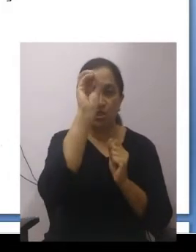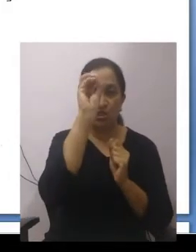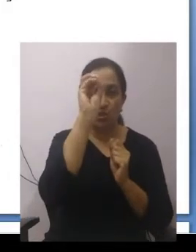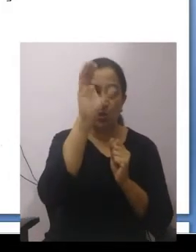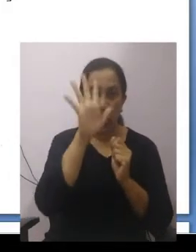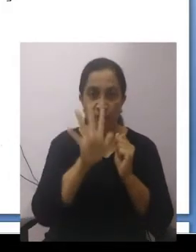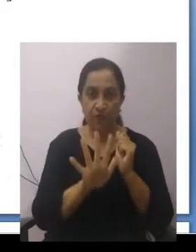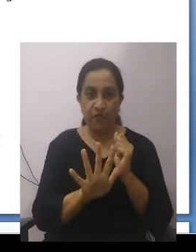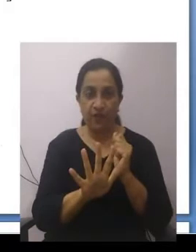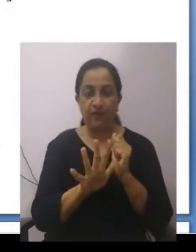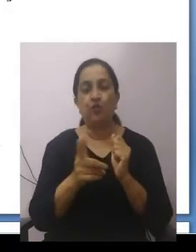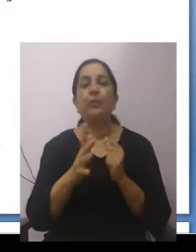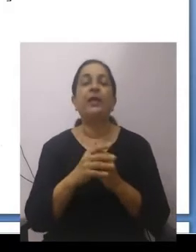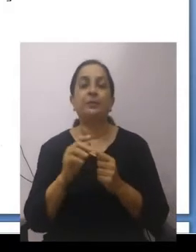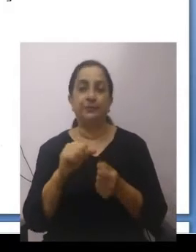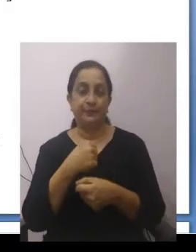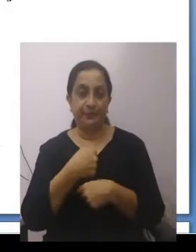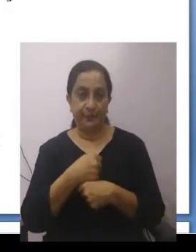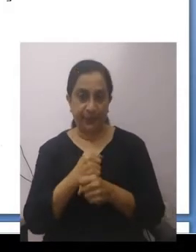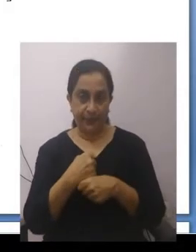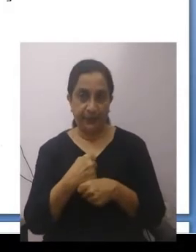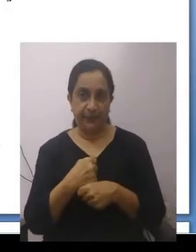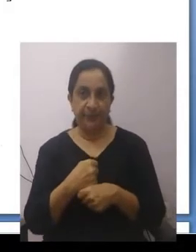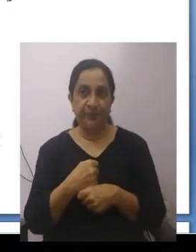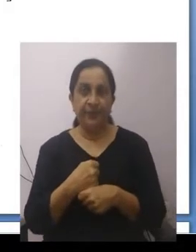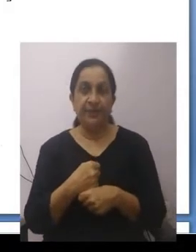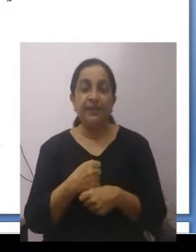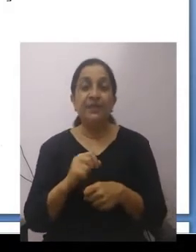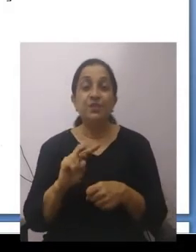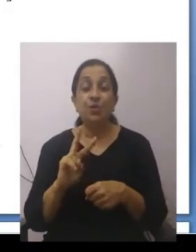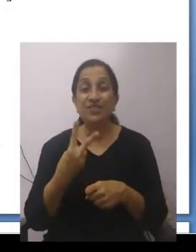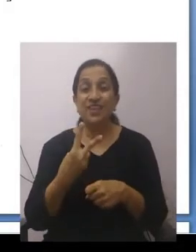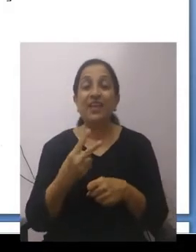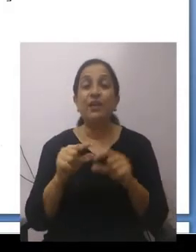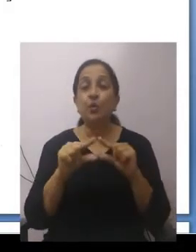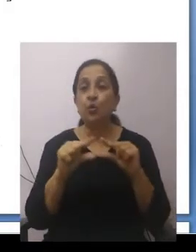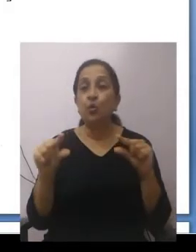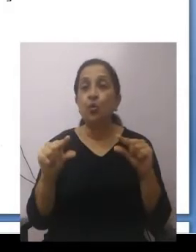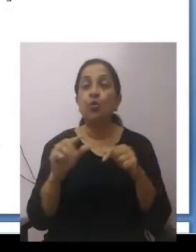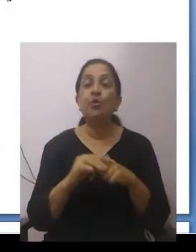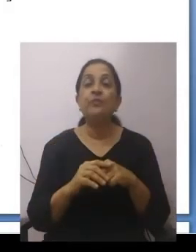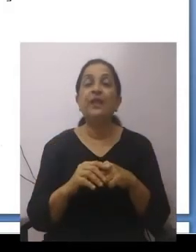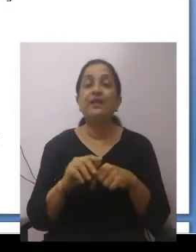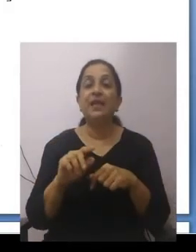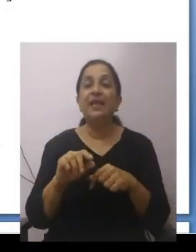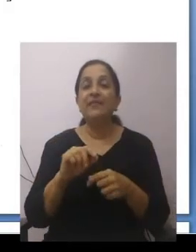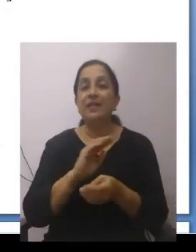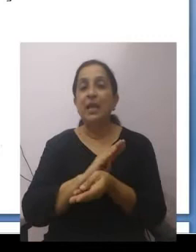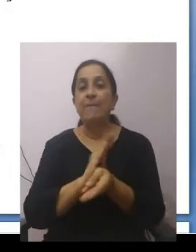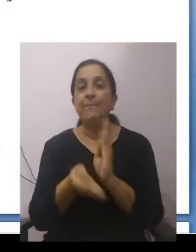Okay, so 0, 5 and 1, 3. Second row becomes the second column.